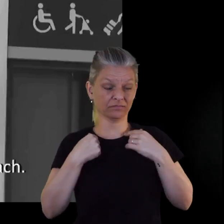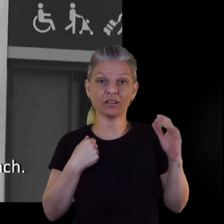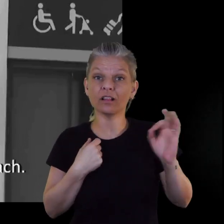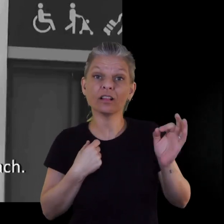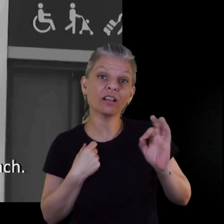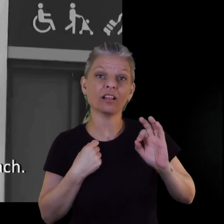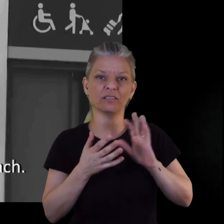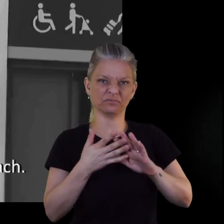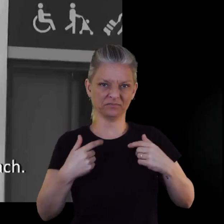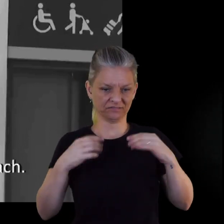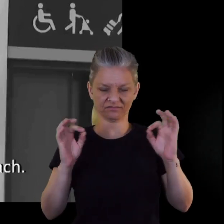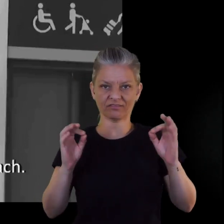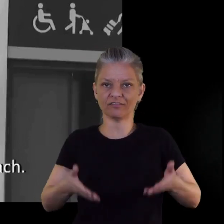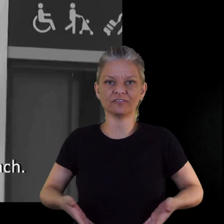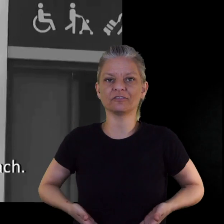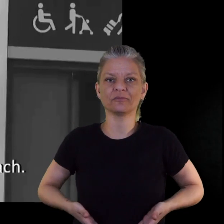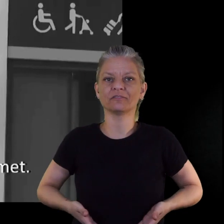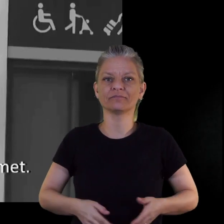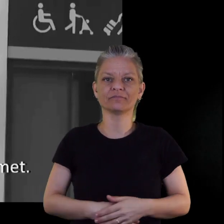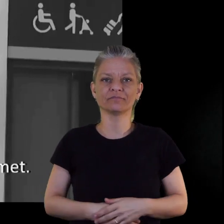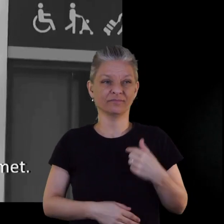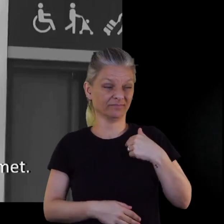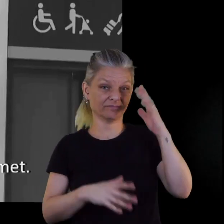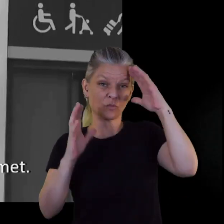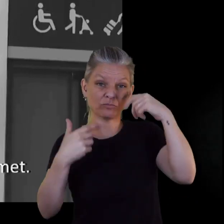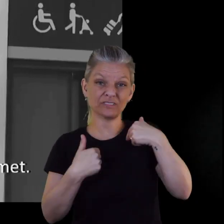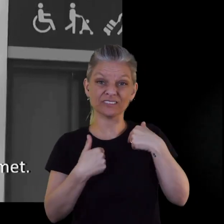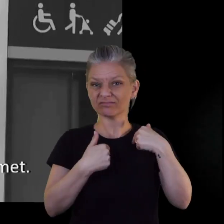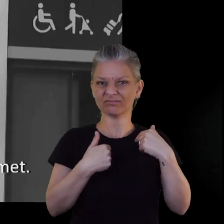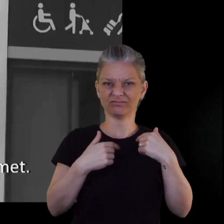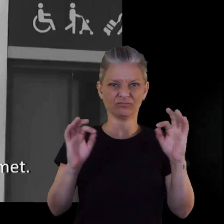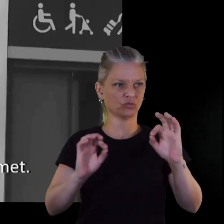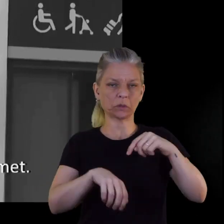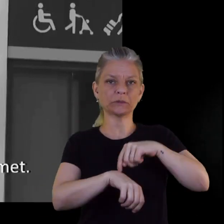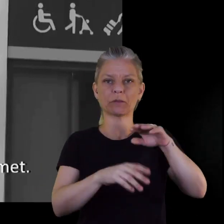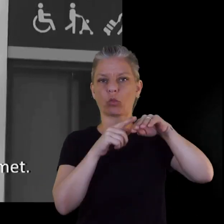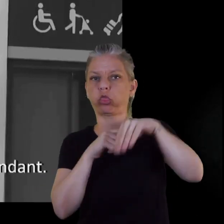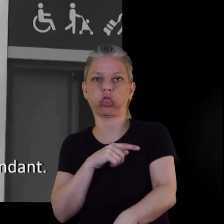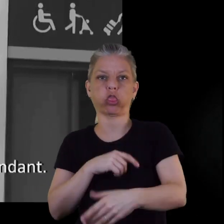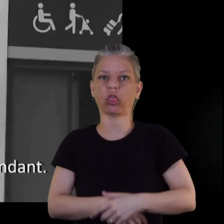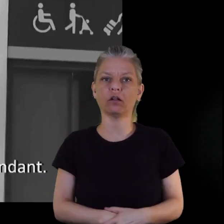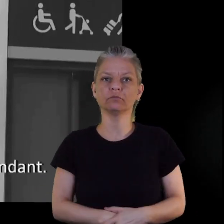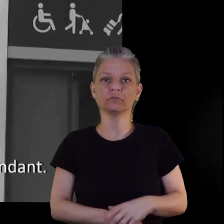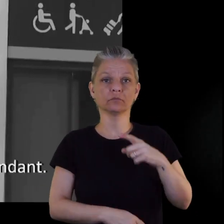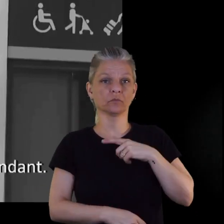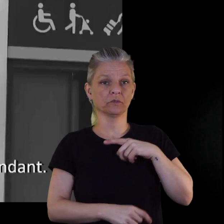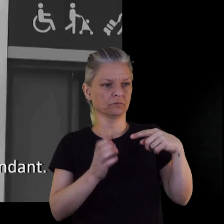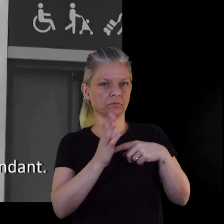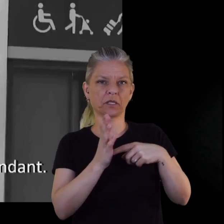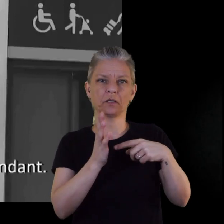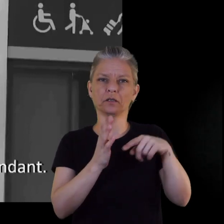If I ain't got the metal, then I ain't got the stomach. I ain't got time to worry, I ain't got time to plummet, cause chasing hate